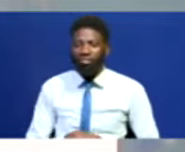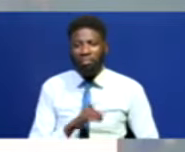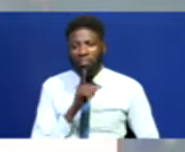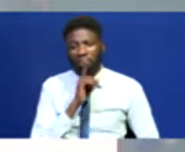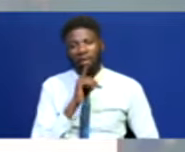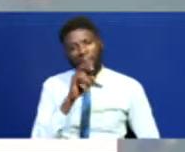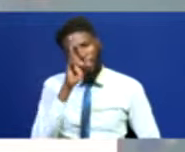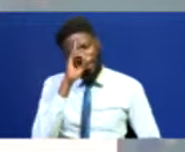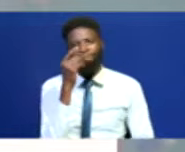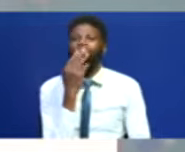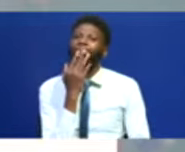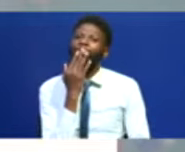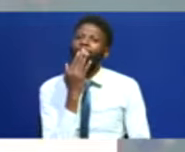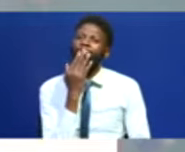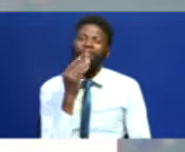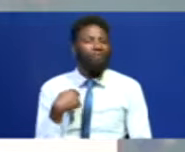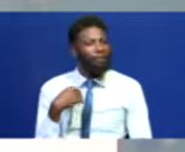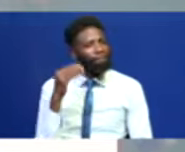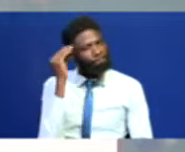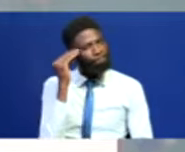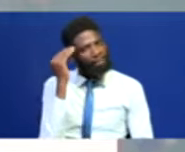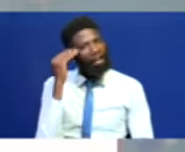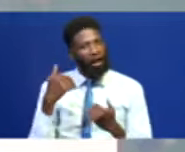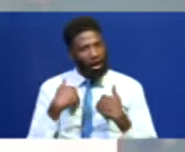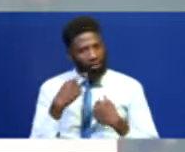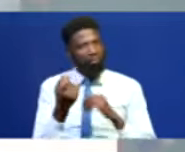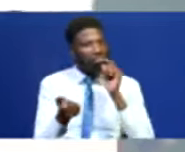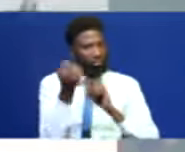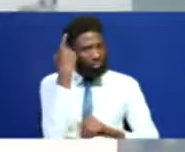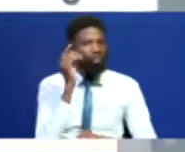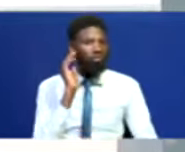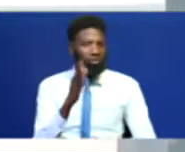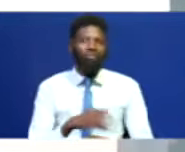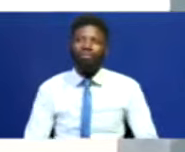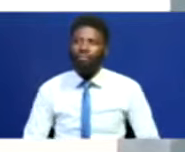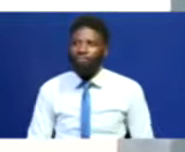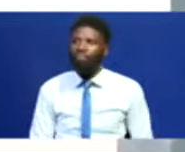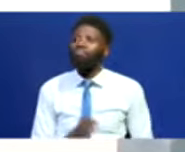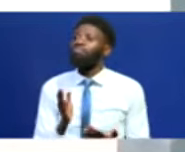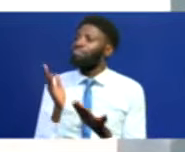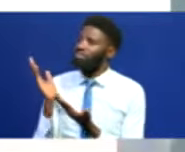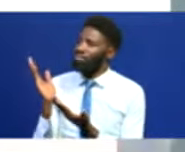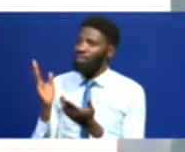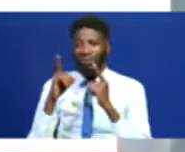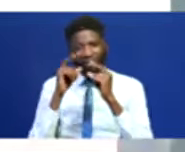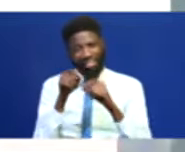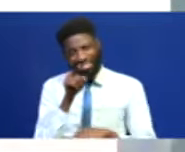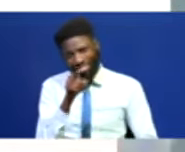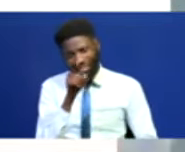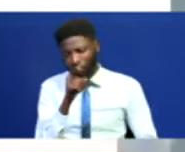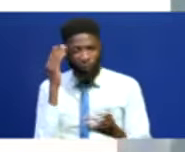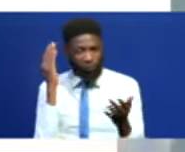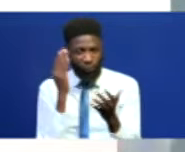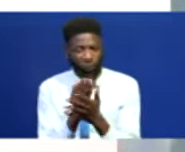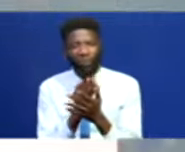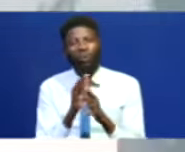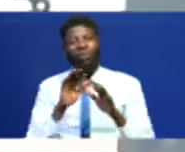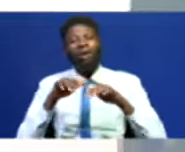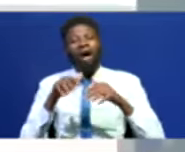thinking, ile knowledge niko nayo enyewe mtaogopa. For Otega, this was a capture-recapture